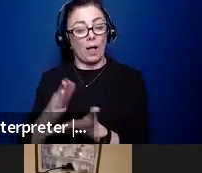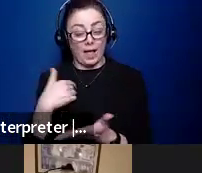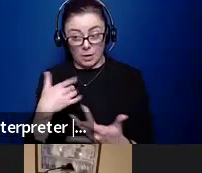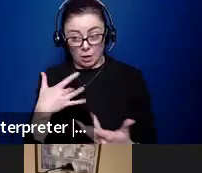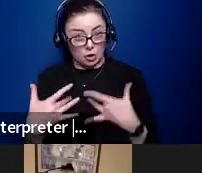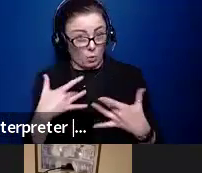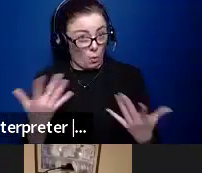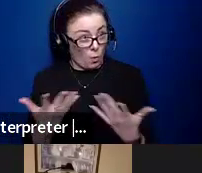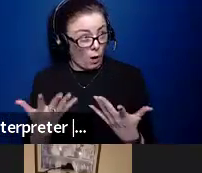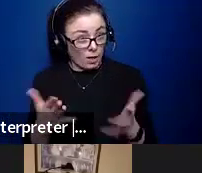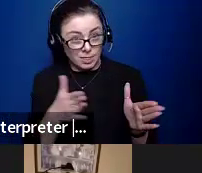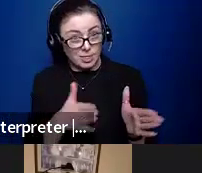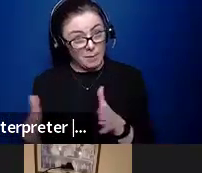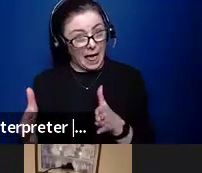to